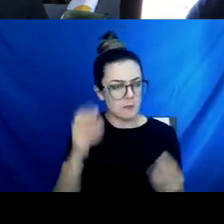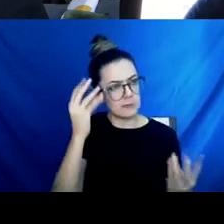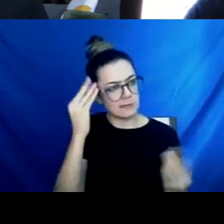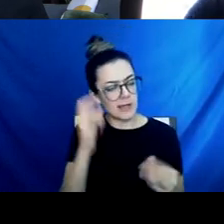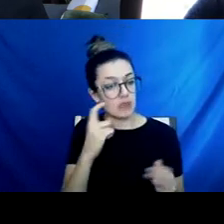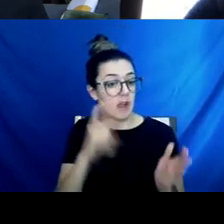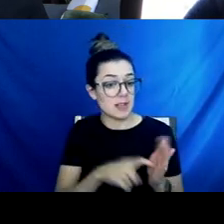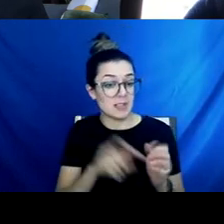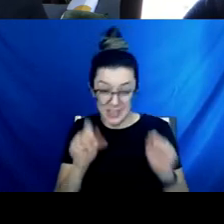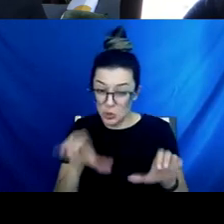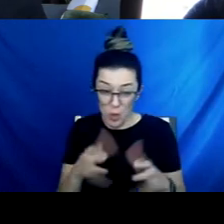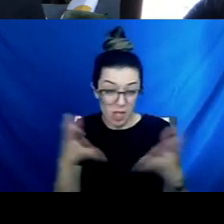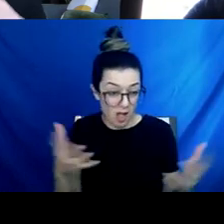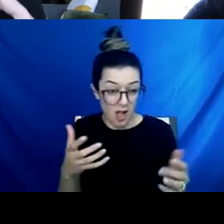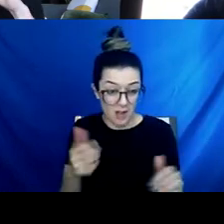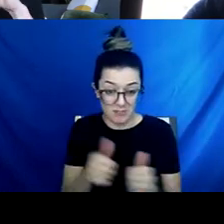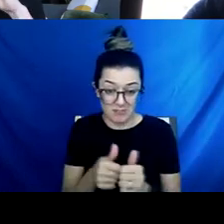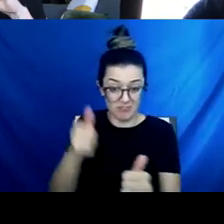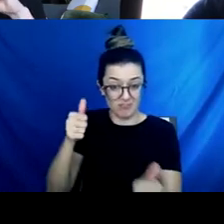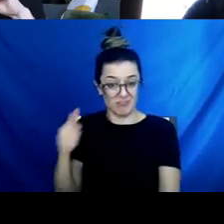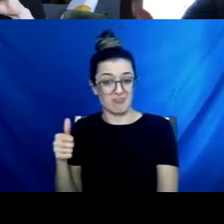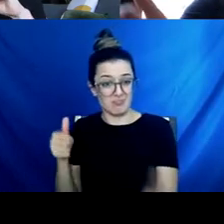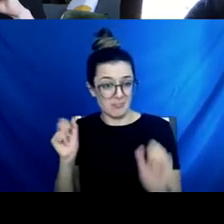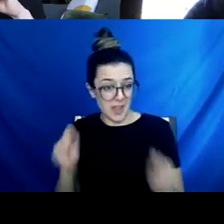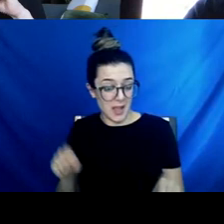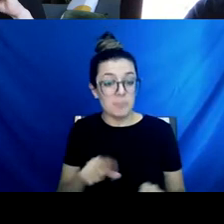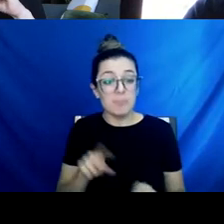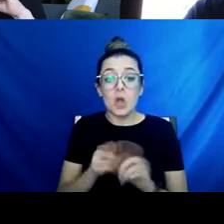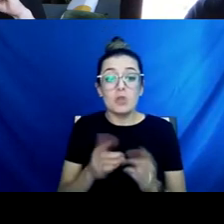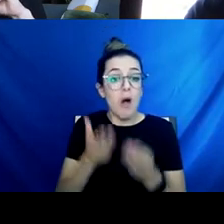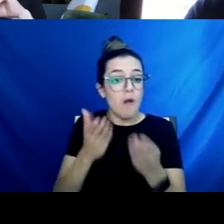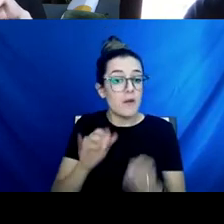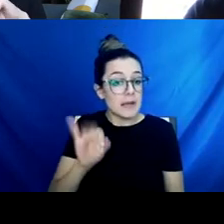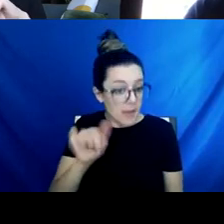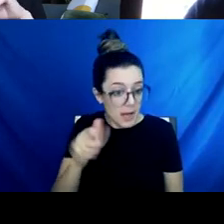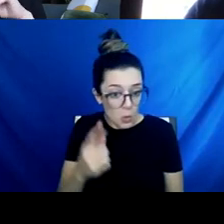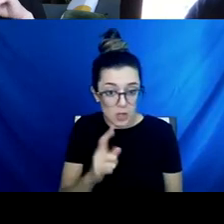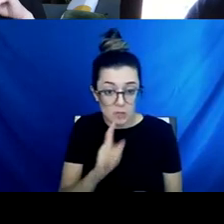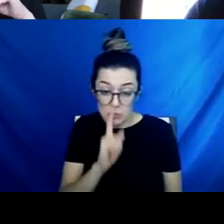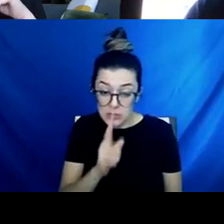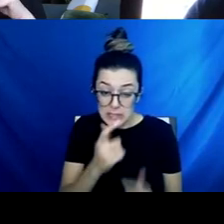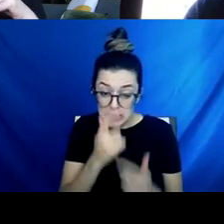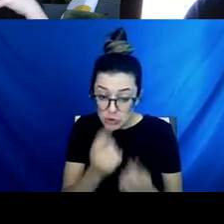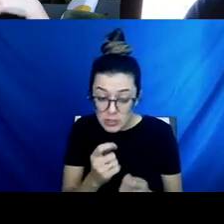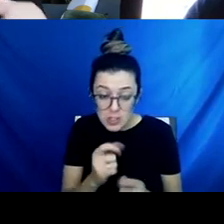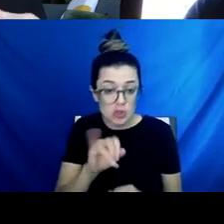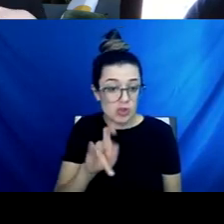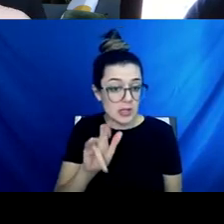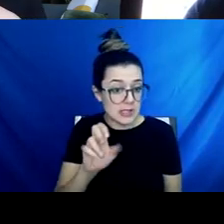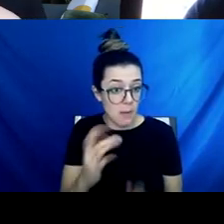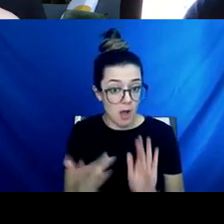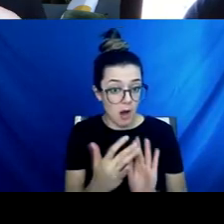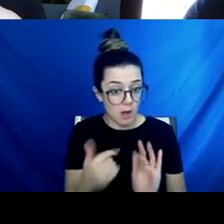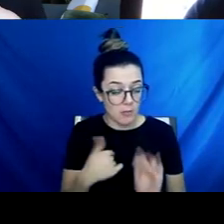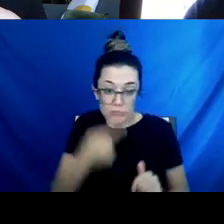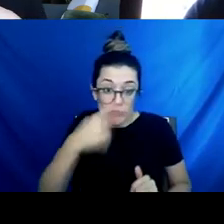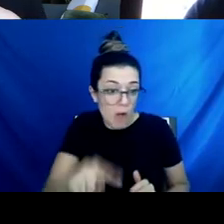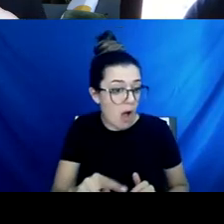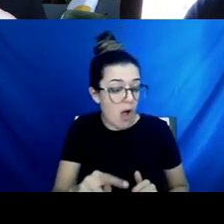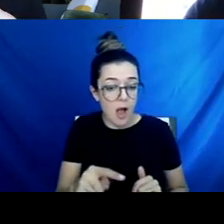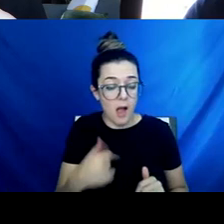that's the first question I tend to ask myself, like, why do I care about this? Why should other people care about this? And then you figure out how to tell it.